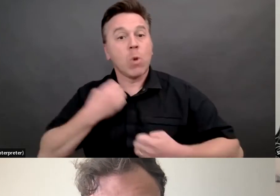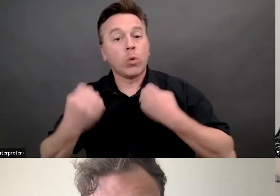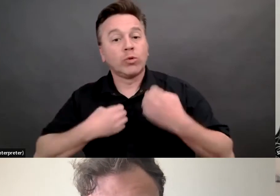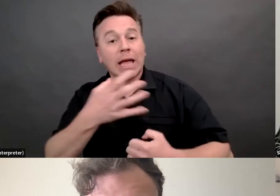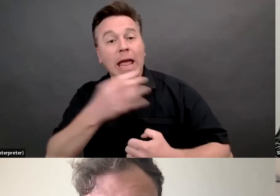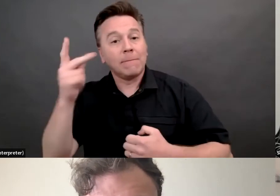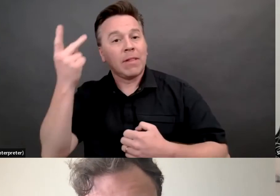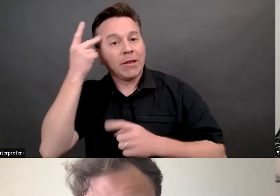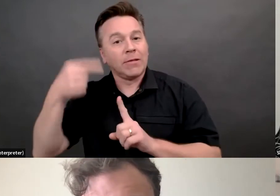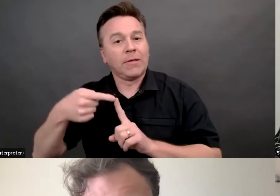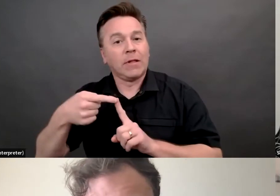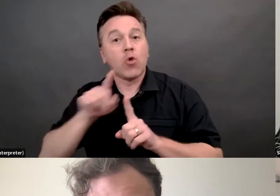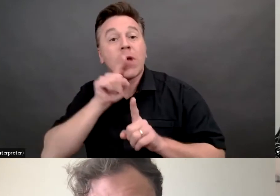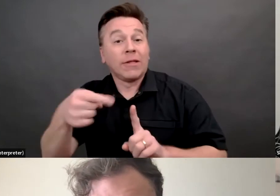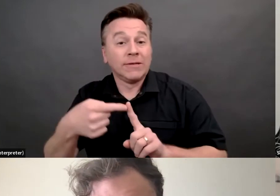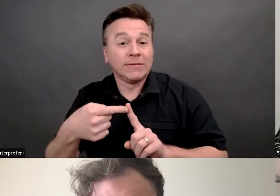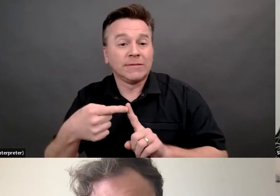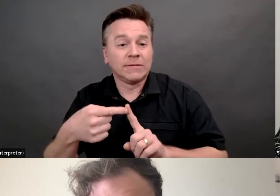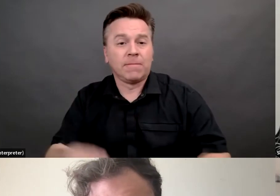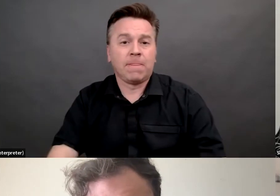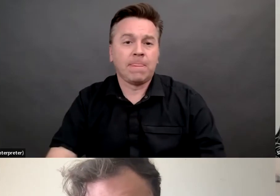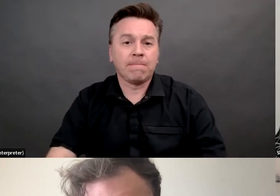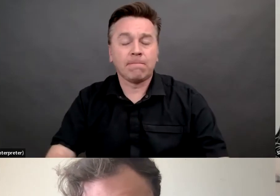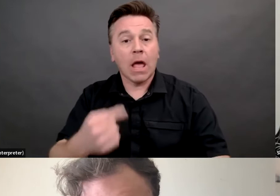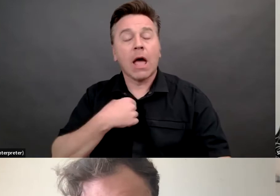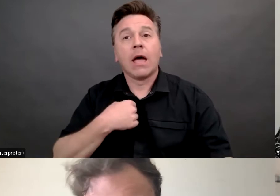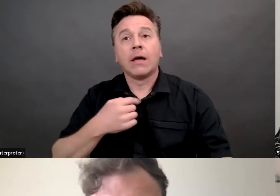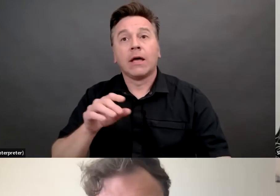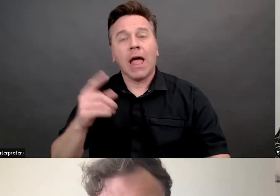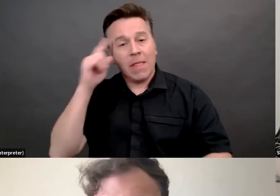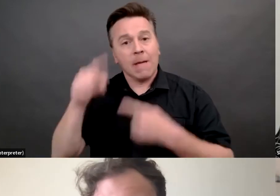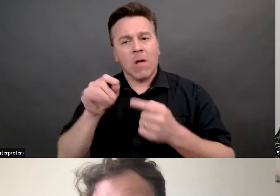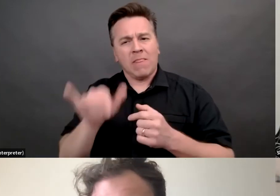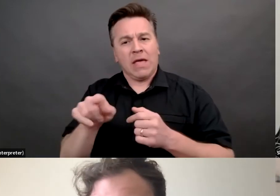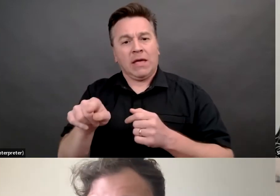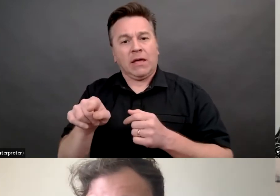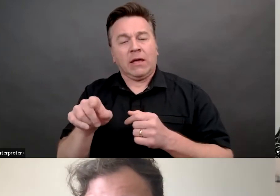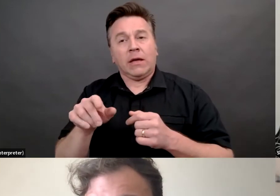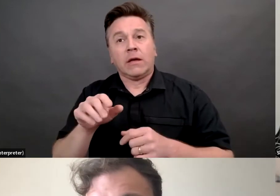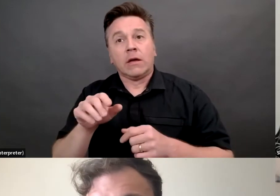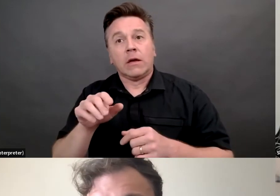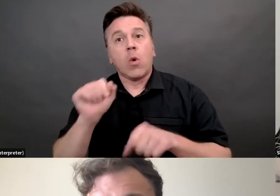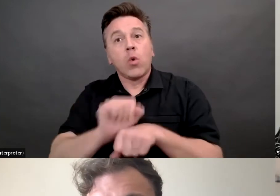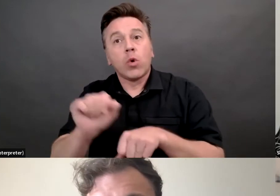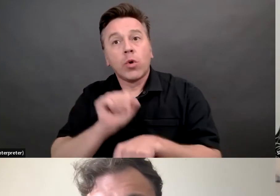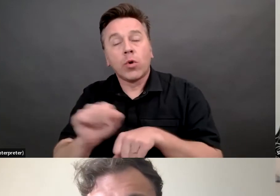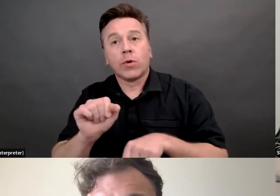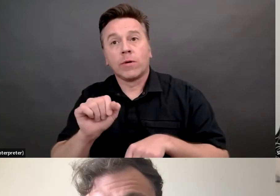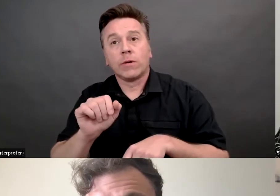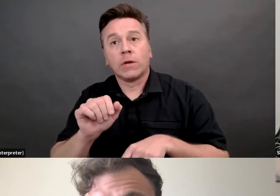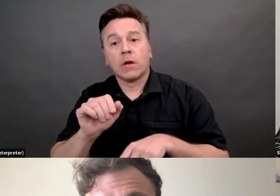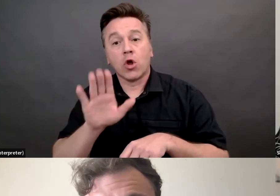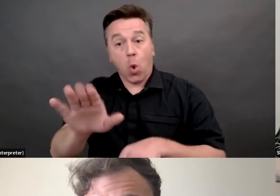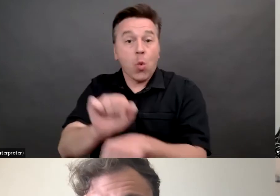and political reality." When I think about the work,